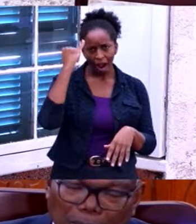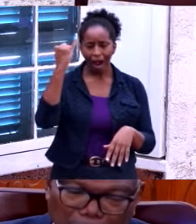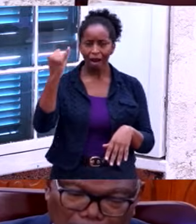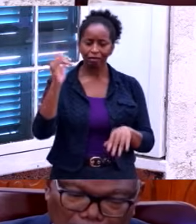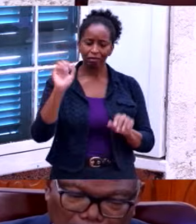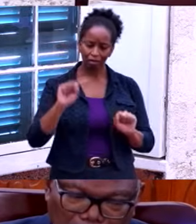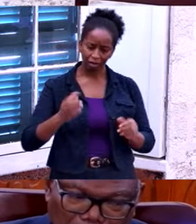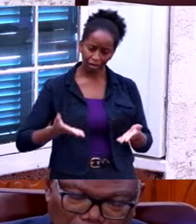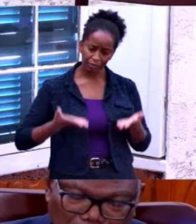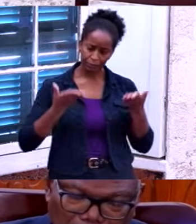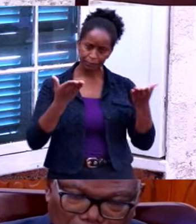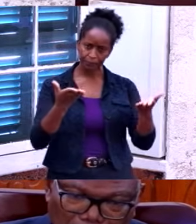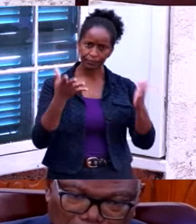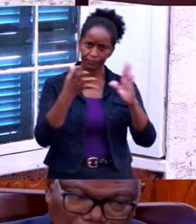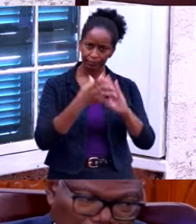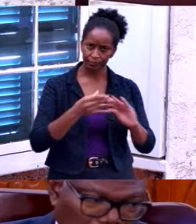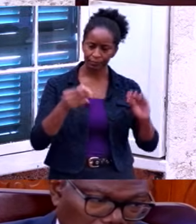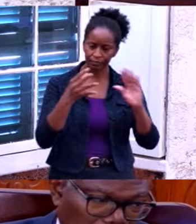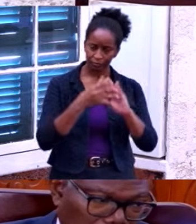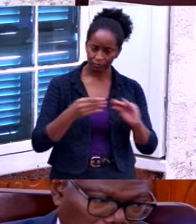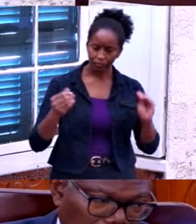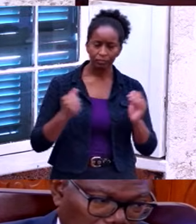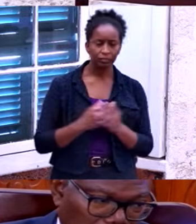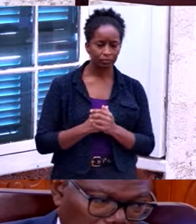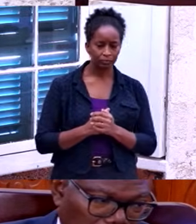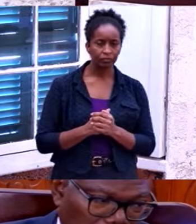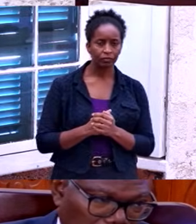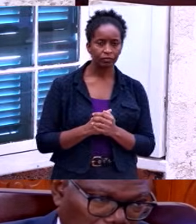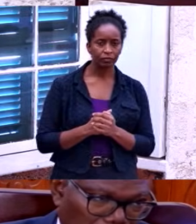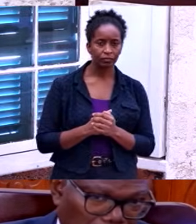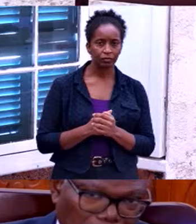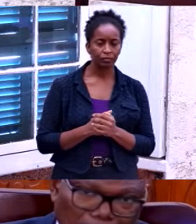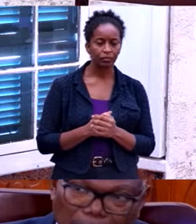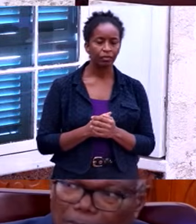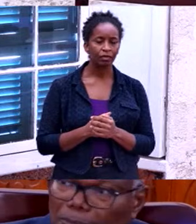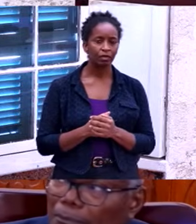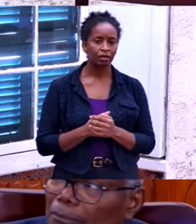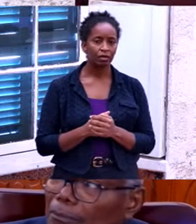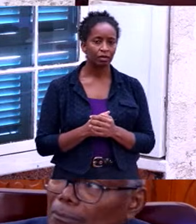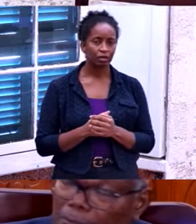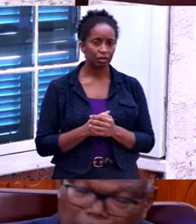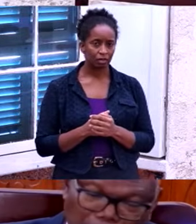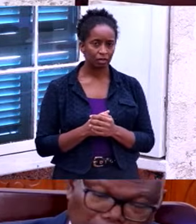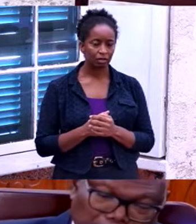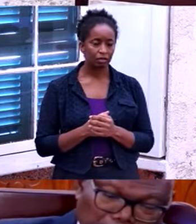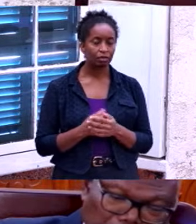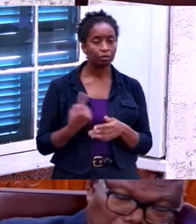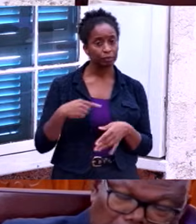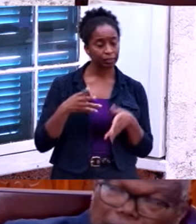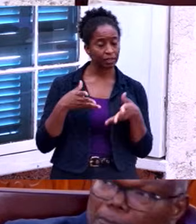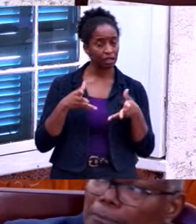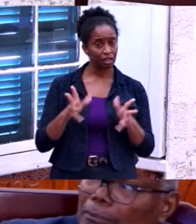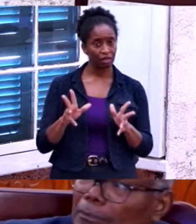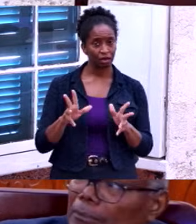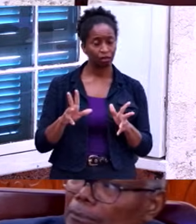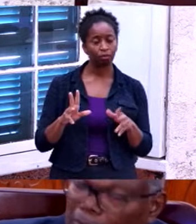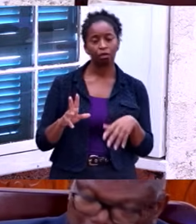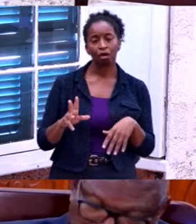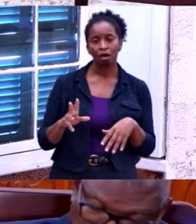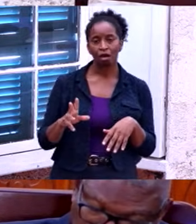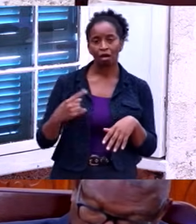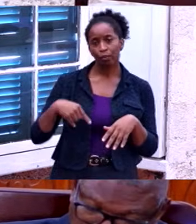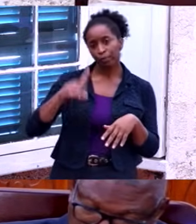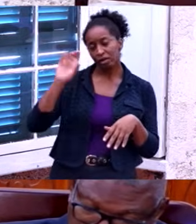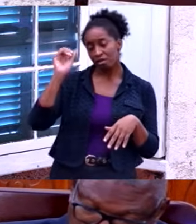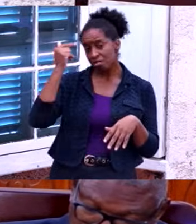advocacy allowed and representation allowed within the context of our democracy. One of the